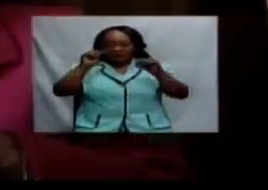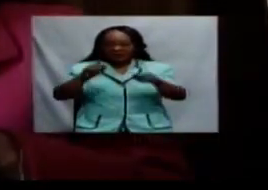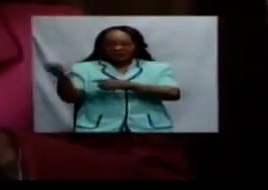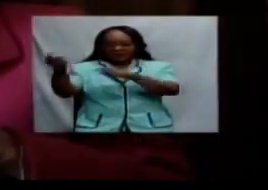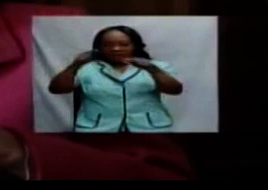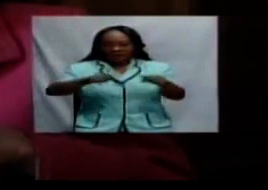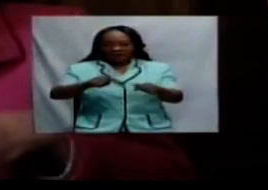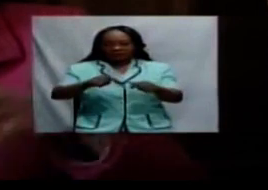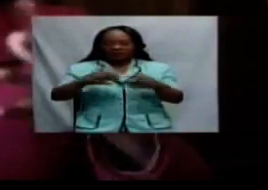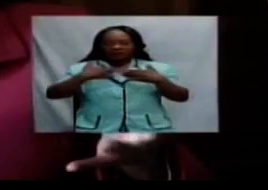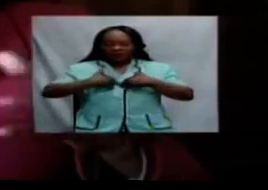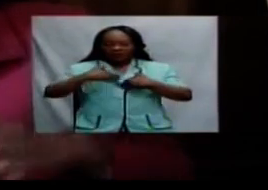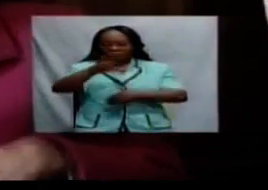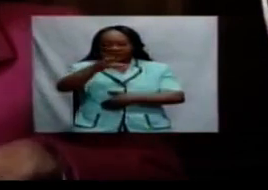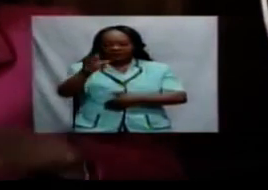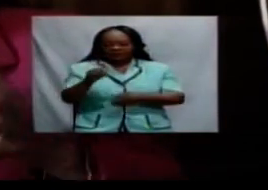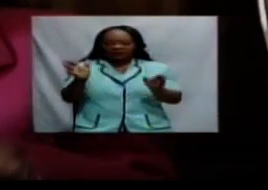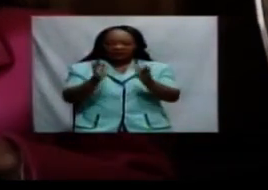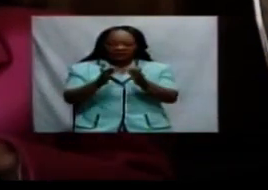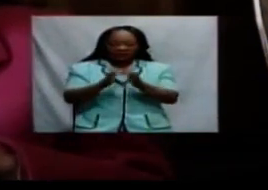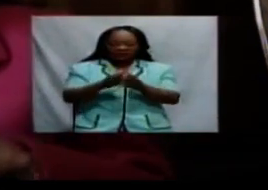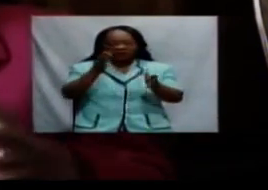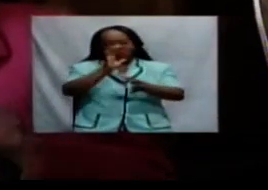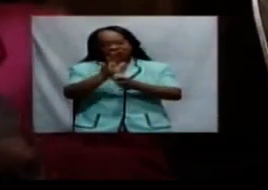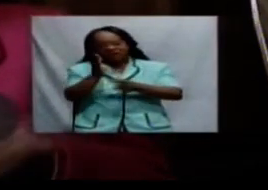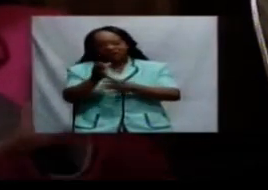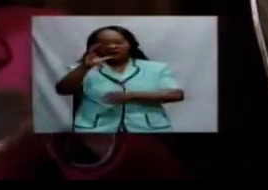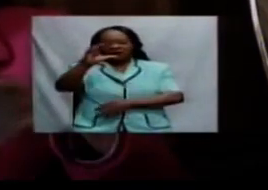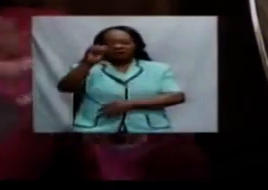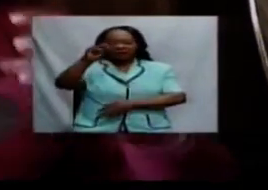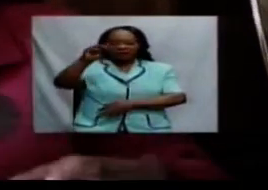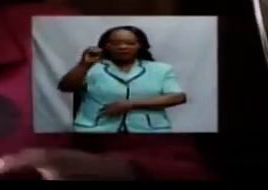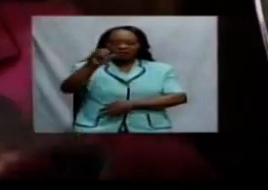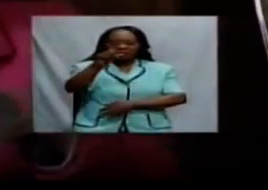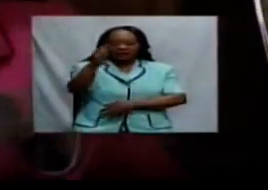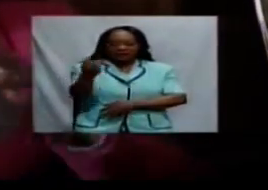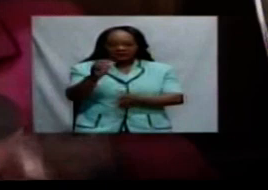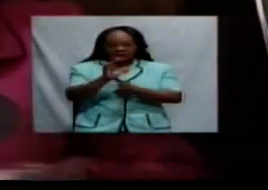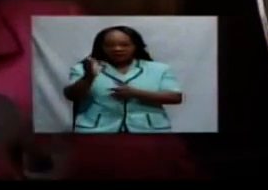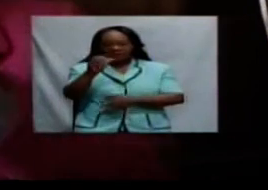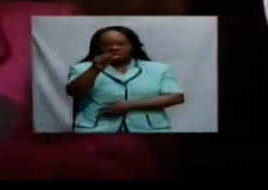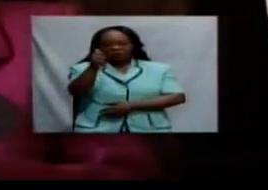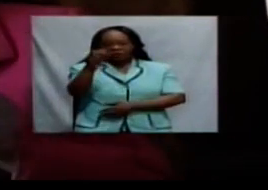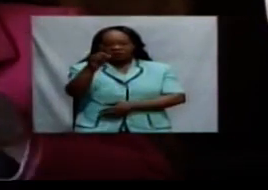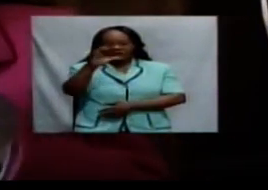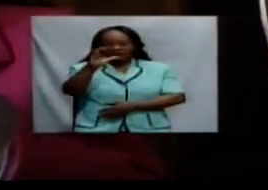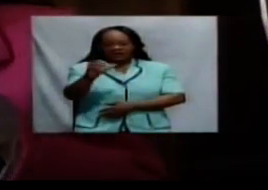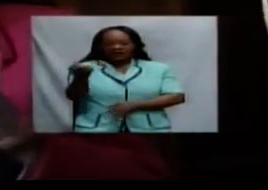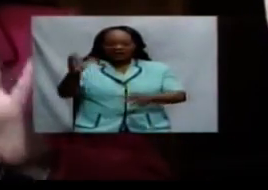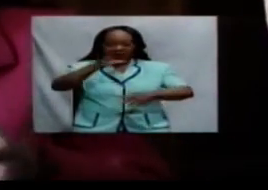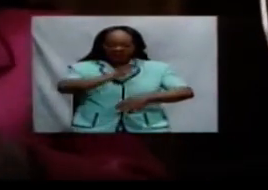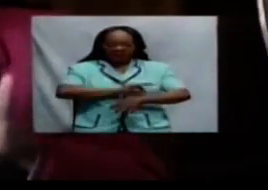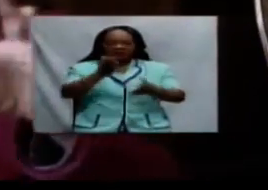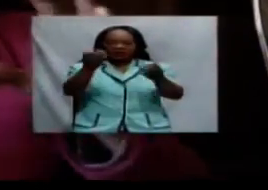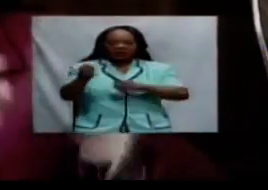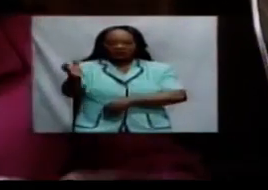our regional meetings, whether it's COMESA, SADC, and so on. So we are looking towards taking advantage of those and let them be hosted and